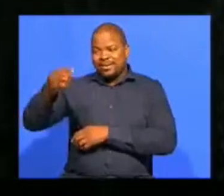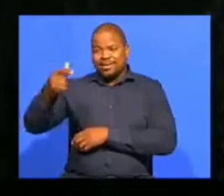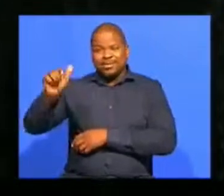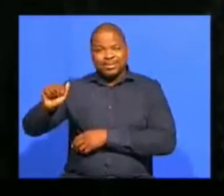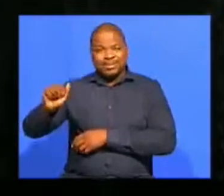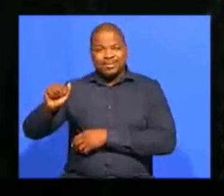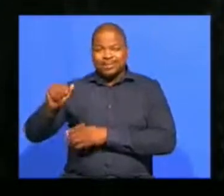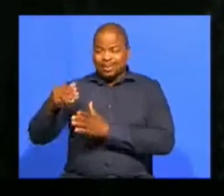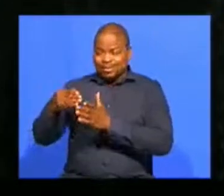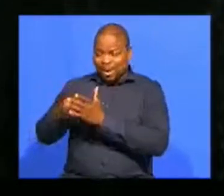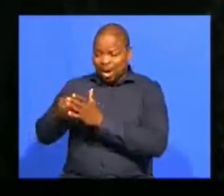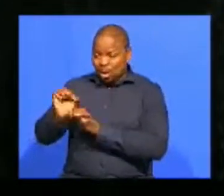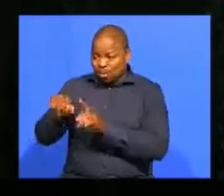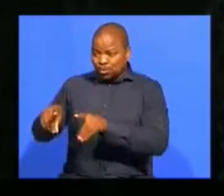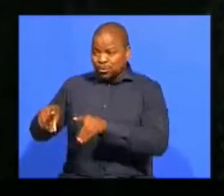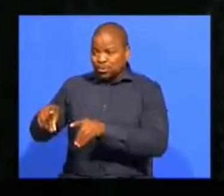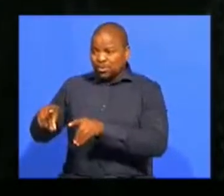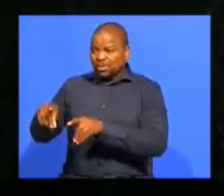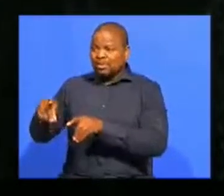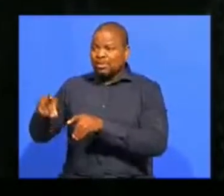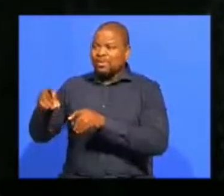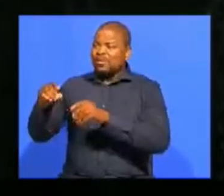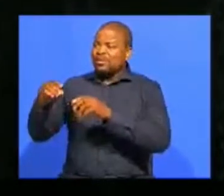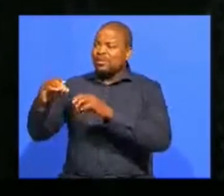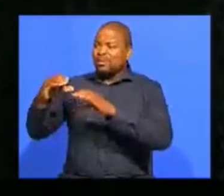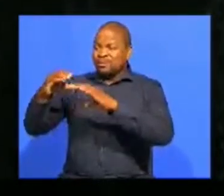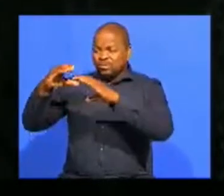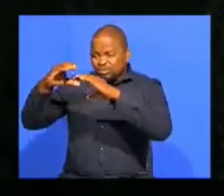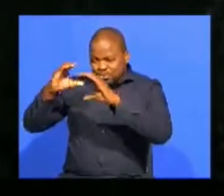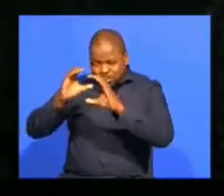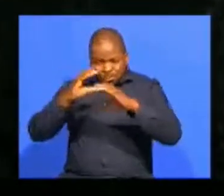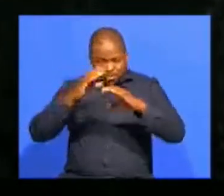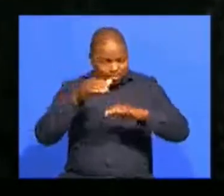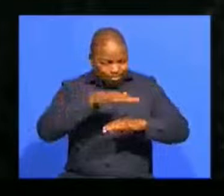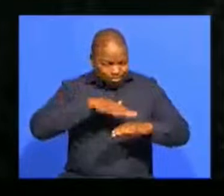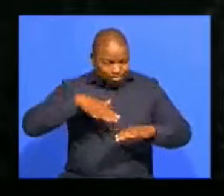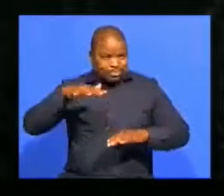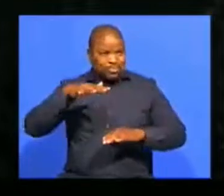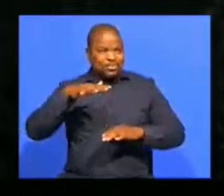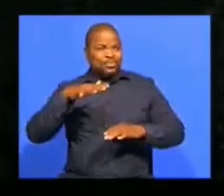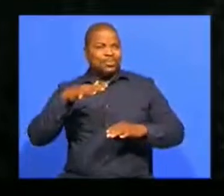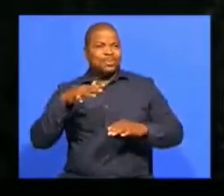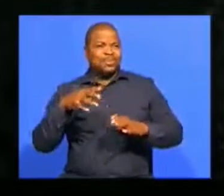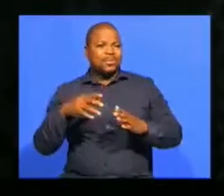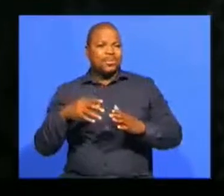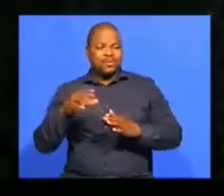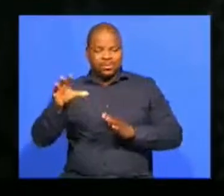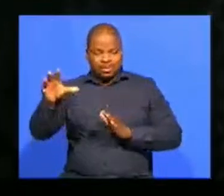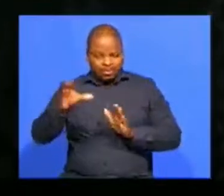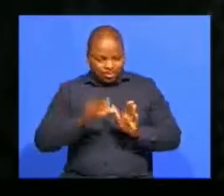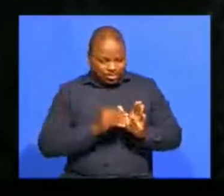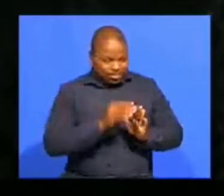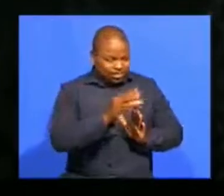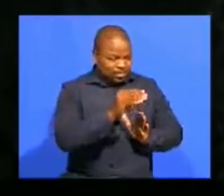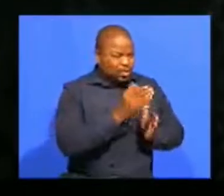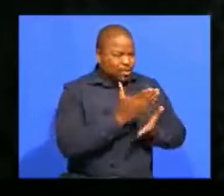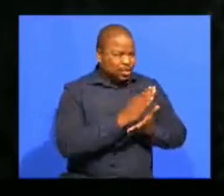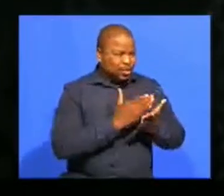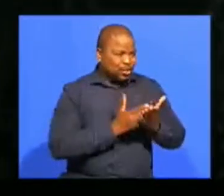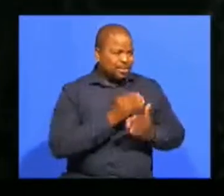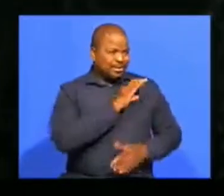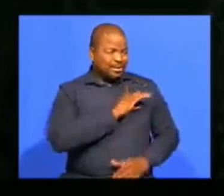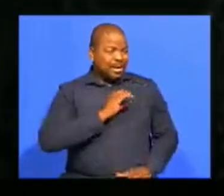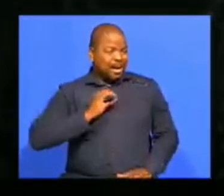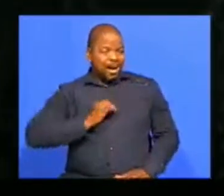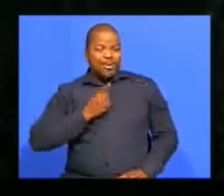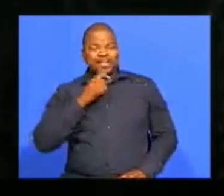which deny you the opportunity to go and film in that space, we want it cut up so that you too can have a share of our